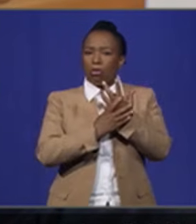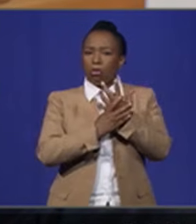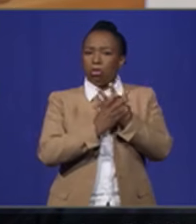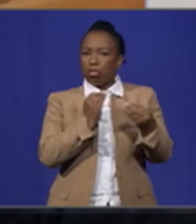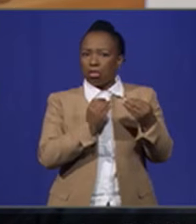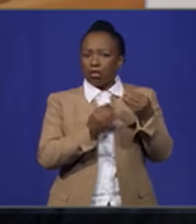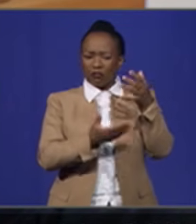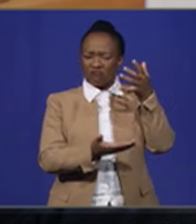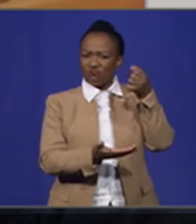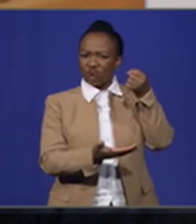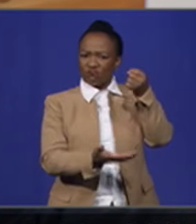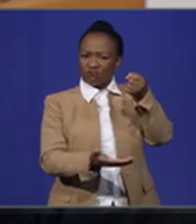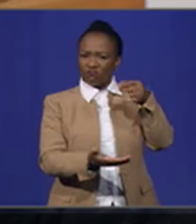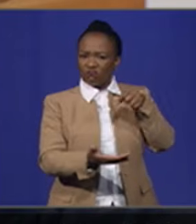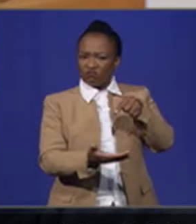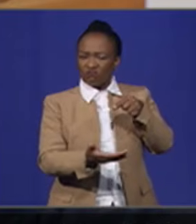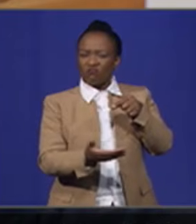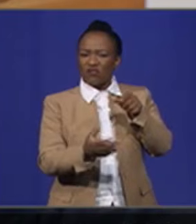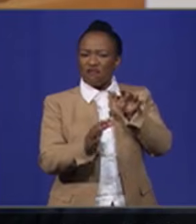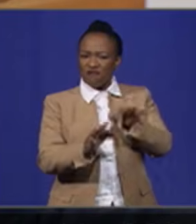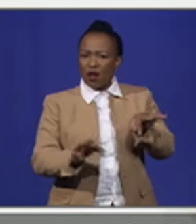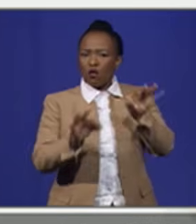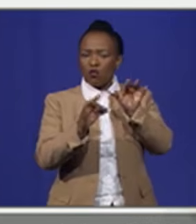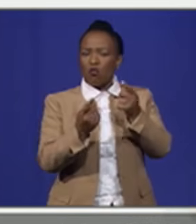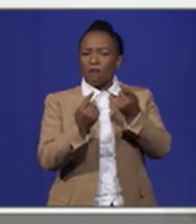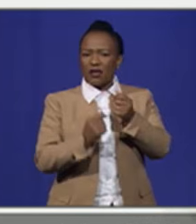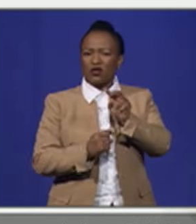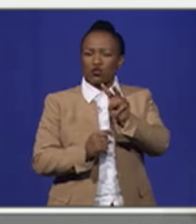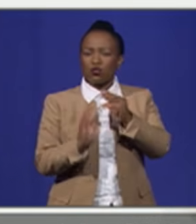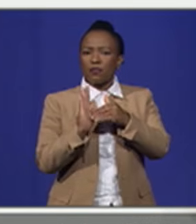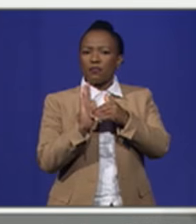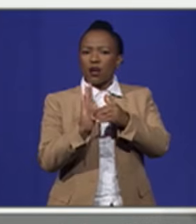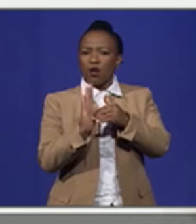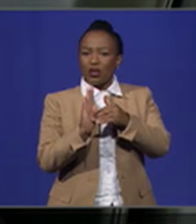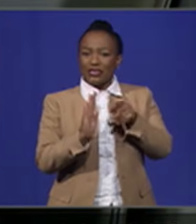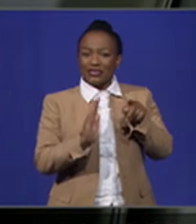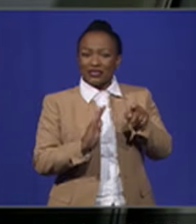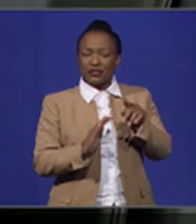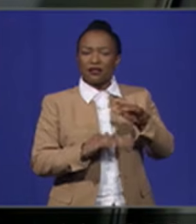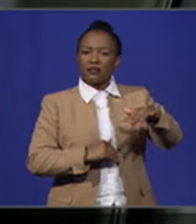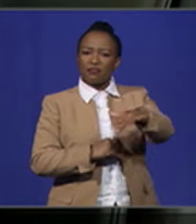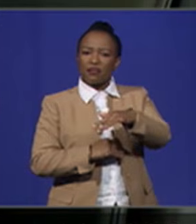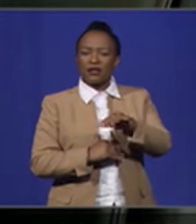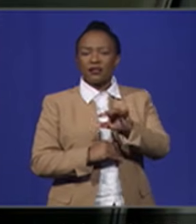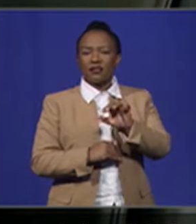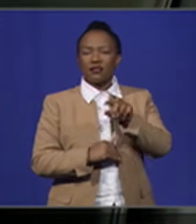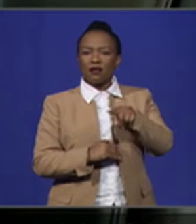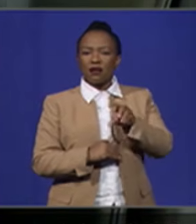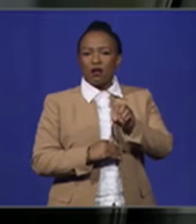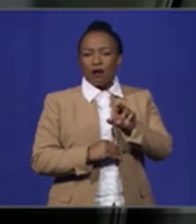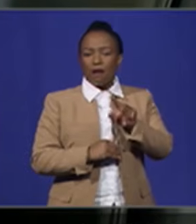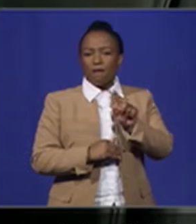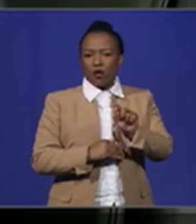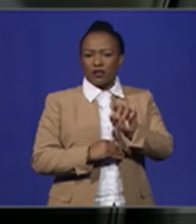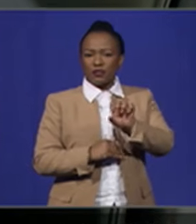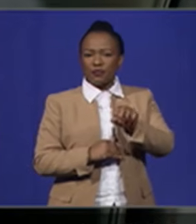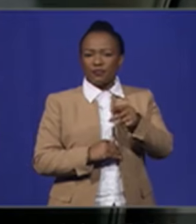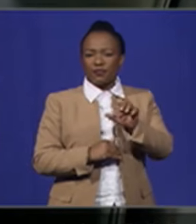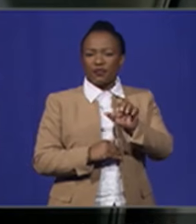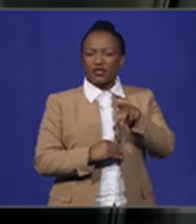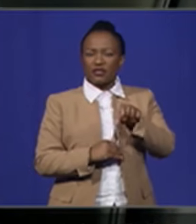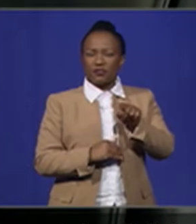Diritibatsi tseno di timetse kwa di neng di bolokilwe teng kwa Port Shepstone mme go begwa di ne di le mo tlhokomeleng ya mookamedi wa lephata la